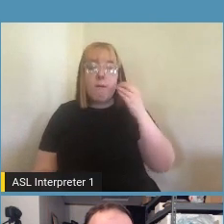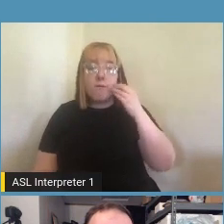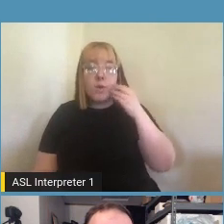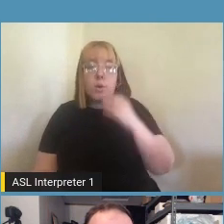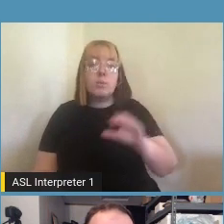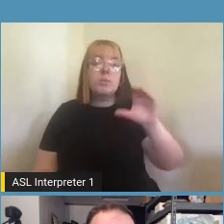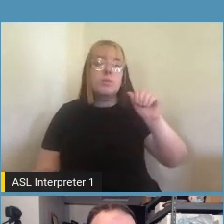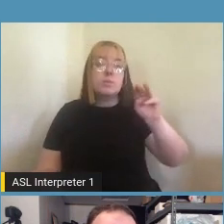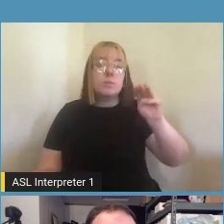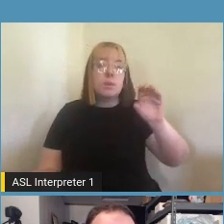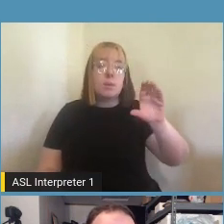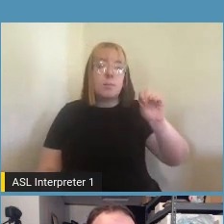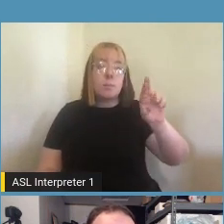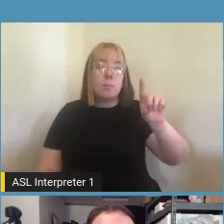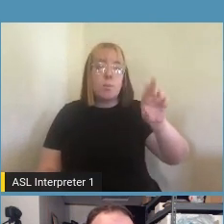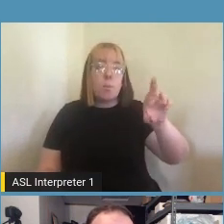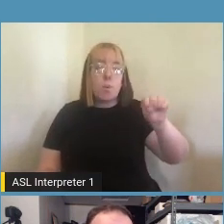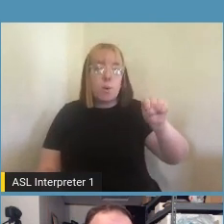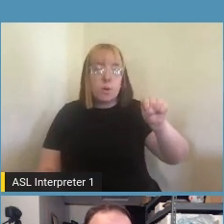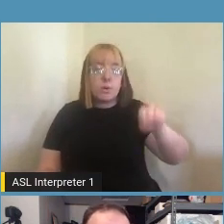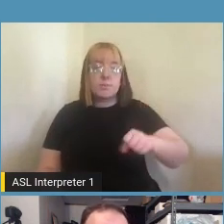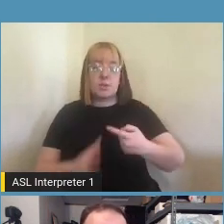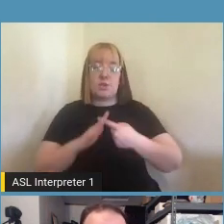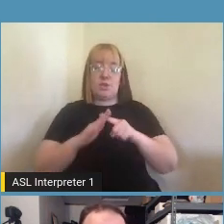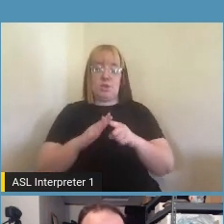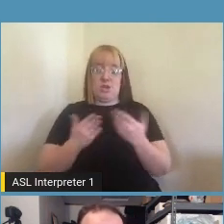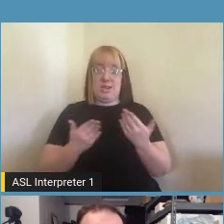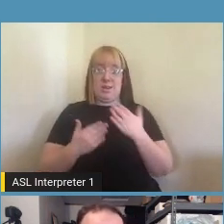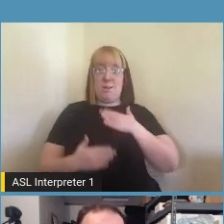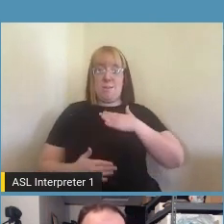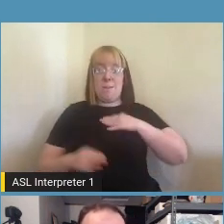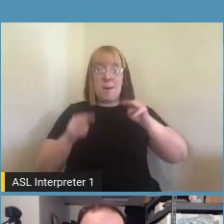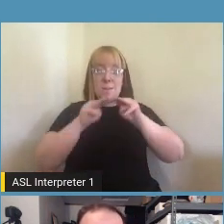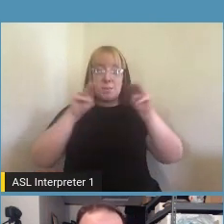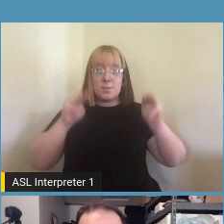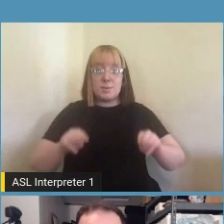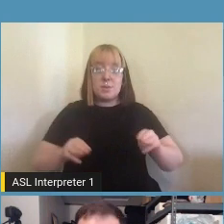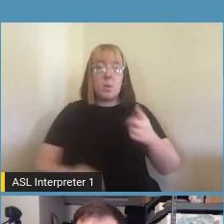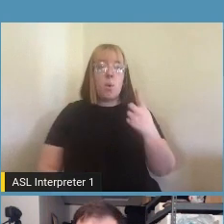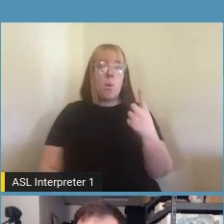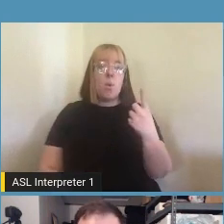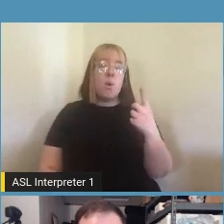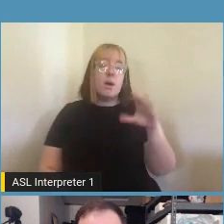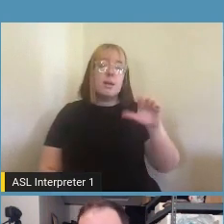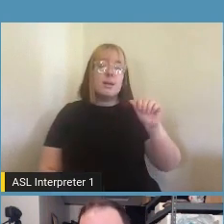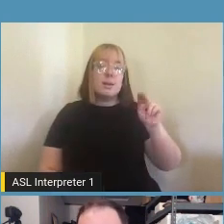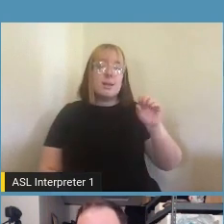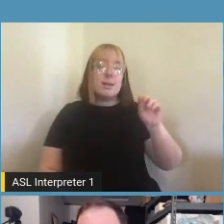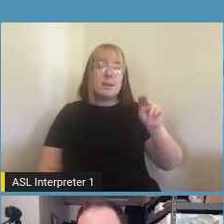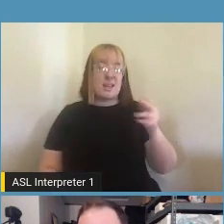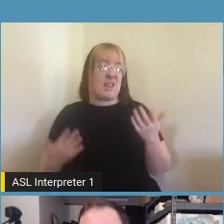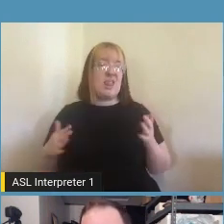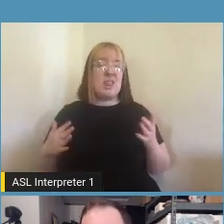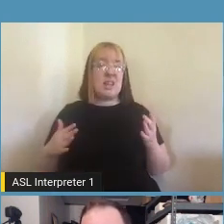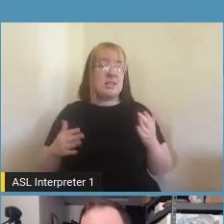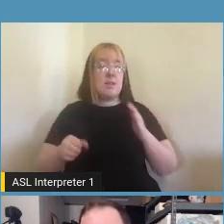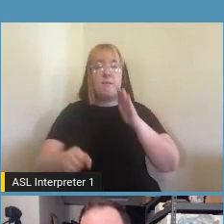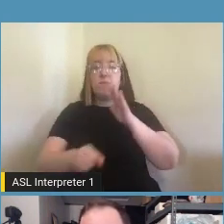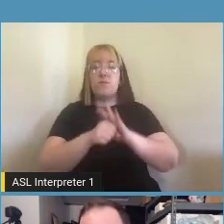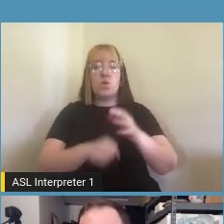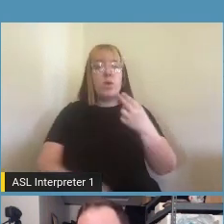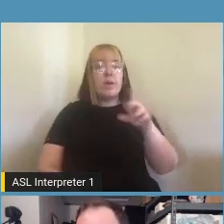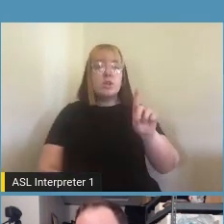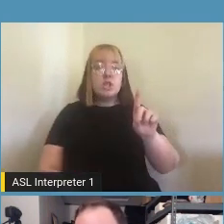Camcorders, that's what we started out with here at the museum. We had one Canon Vixia camcorder. It shot full HD,